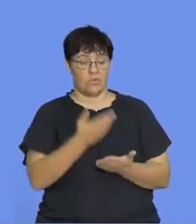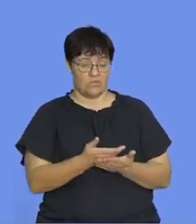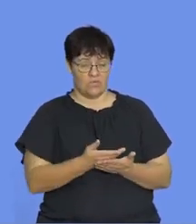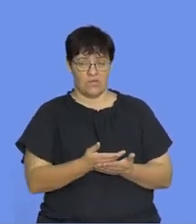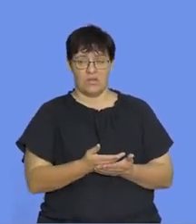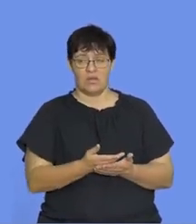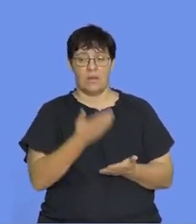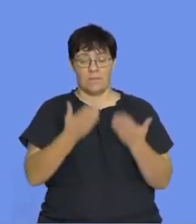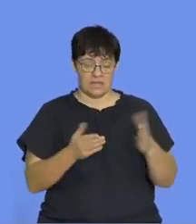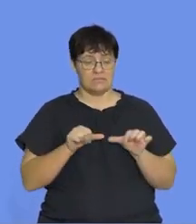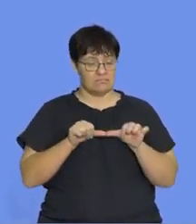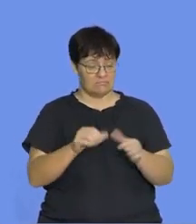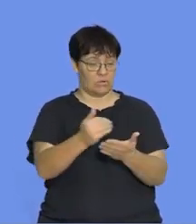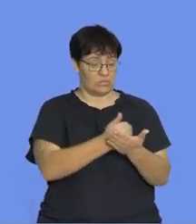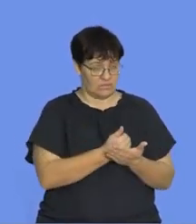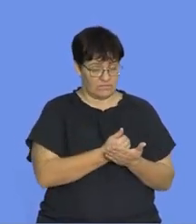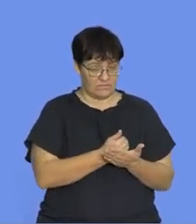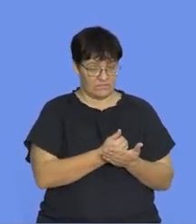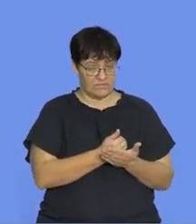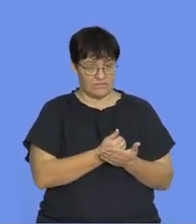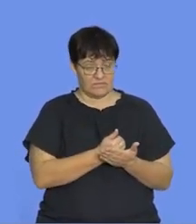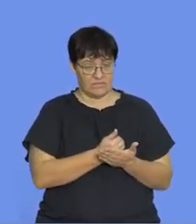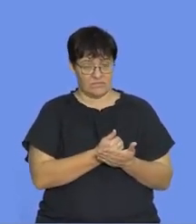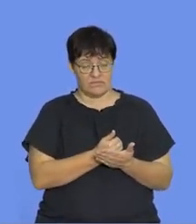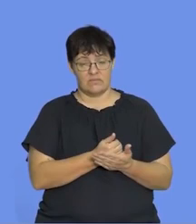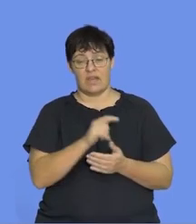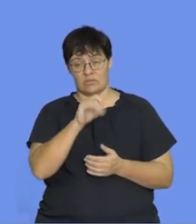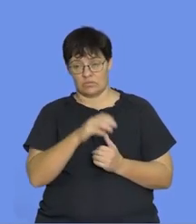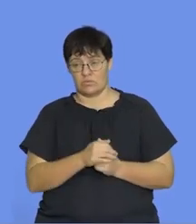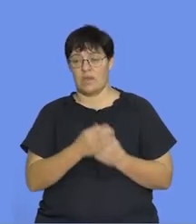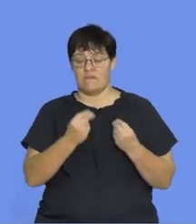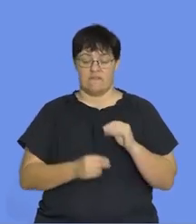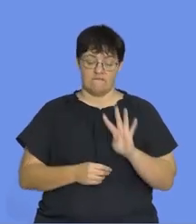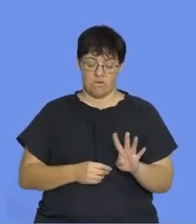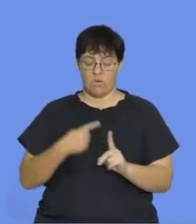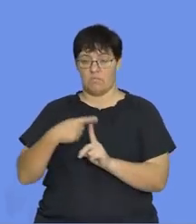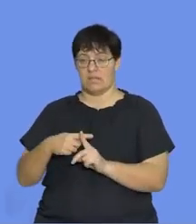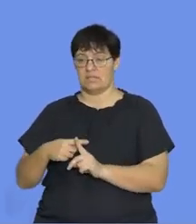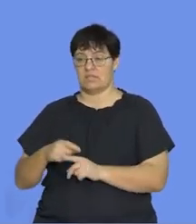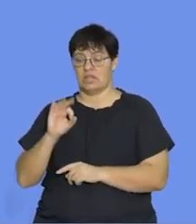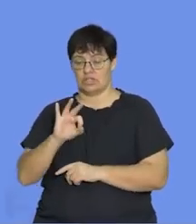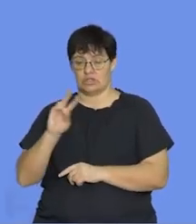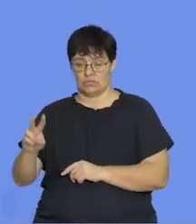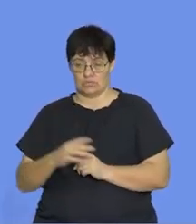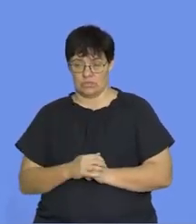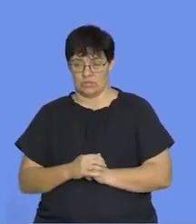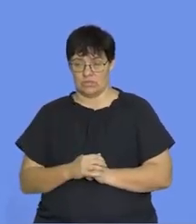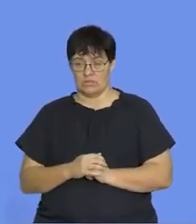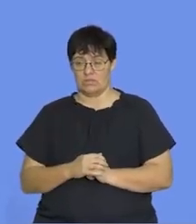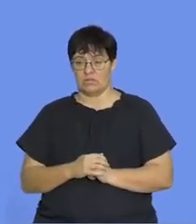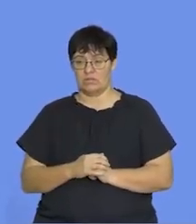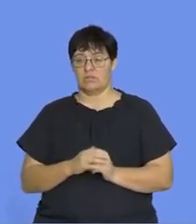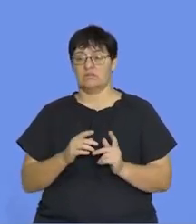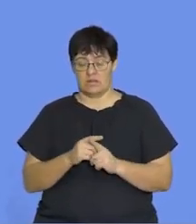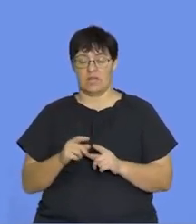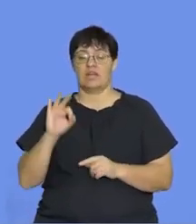is conserved in as far as also the atoms, we'll have 4 plus 32. Okay, so this 4 plus 32 is